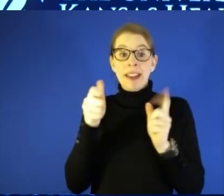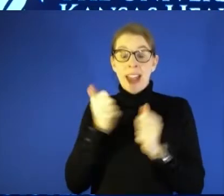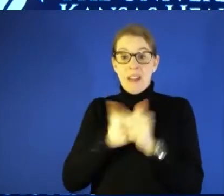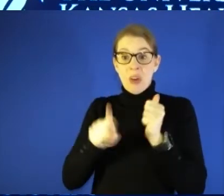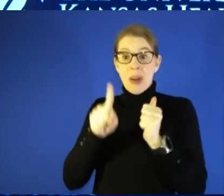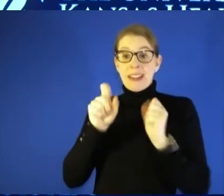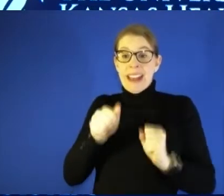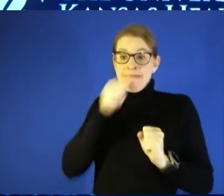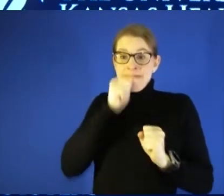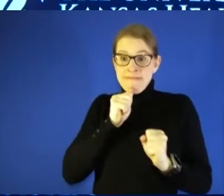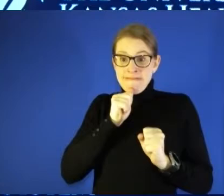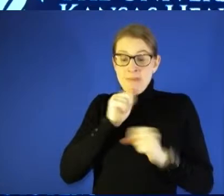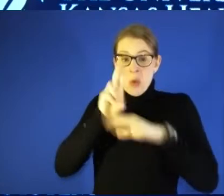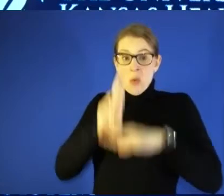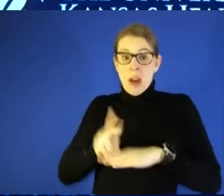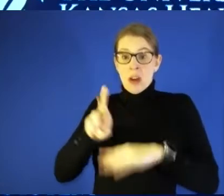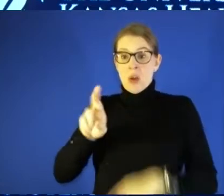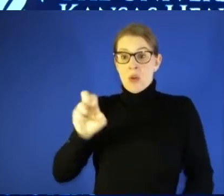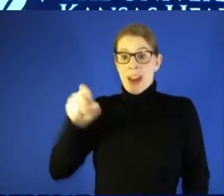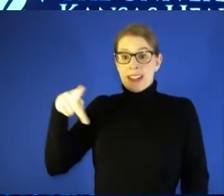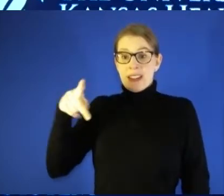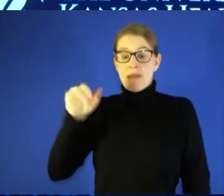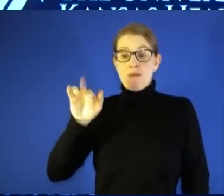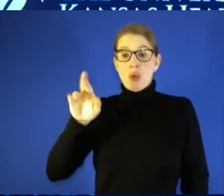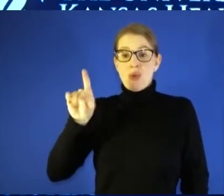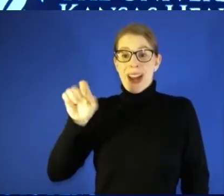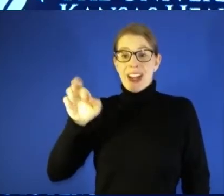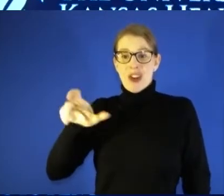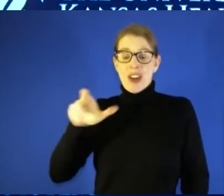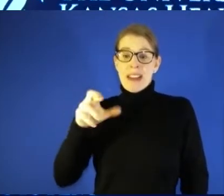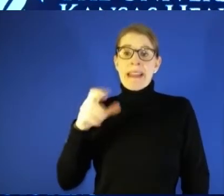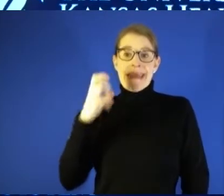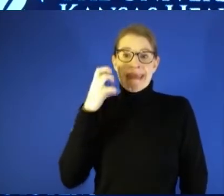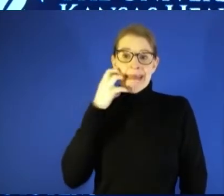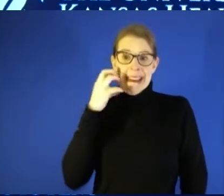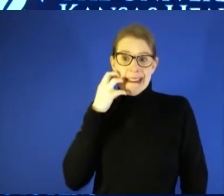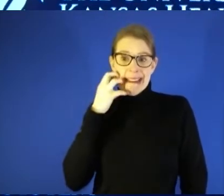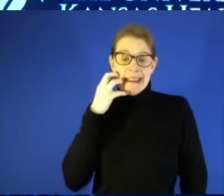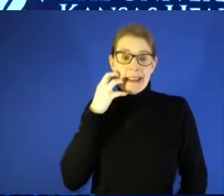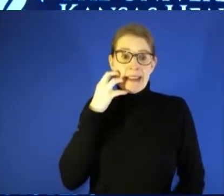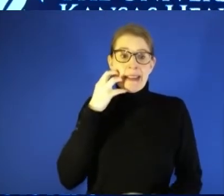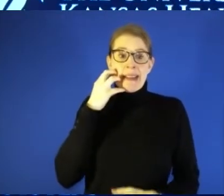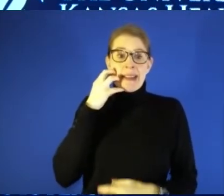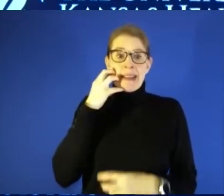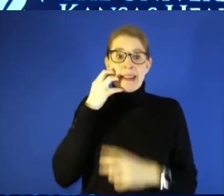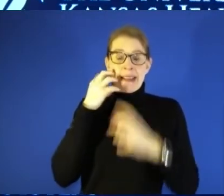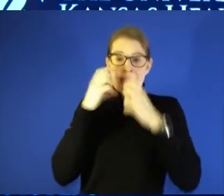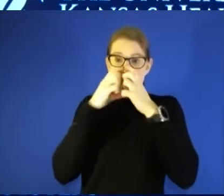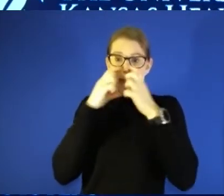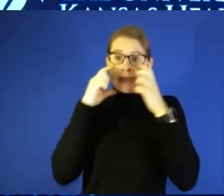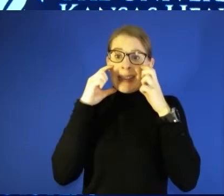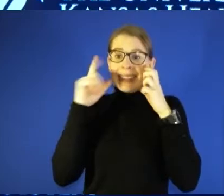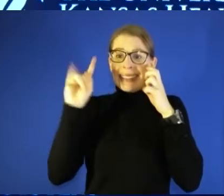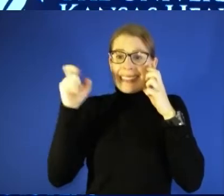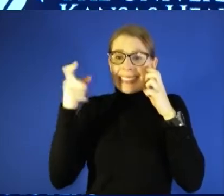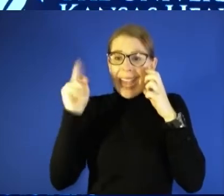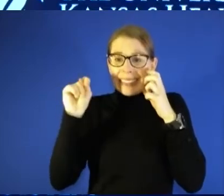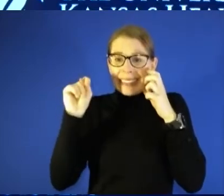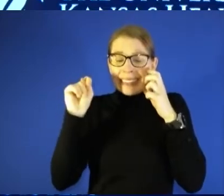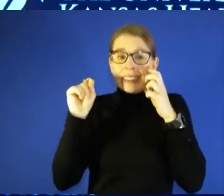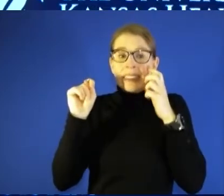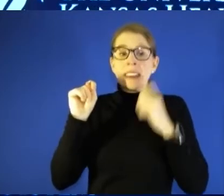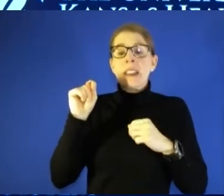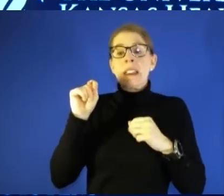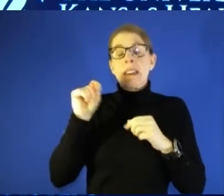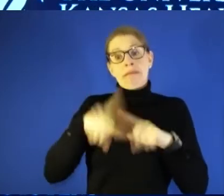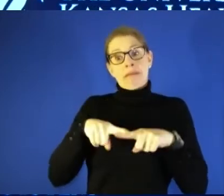a respirator. They're a little bit thicker. They do tend to fit a little bit tighter. And depending on the activity you're doing,